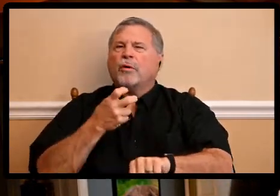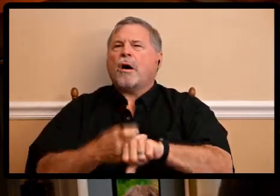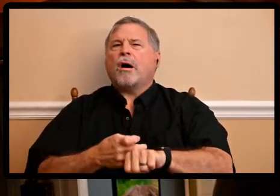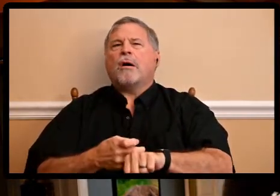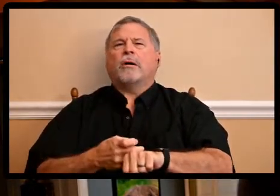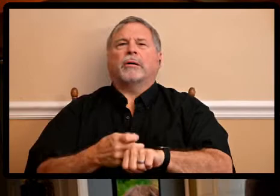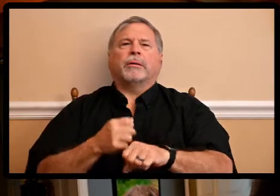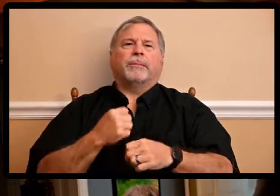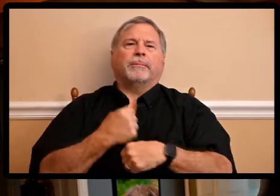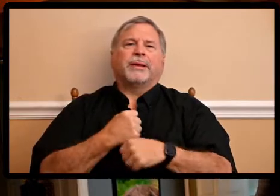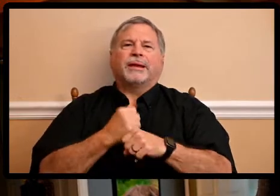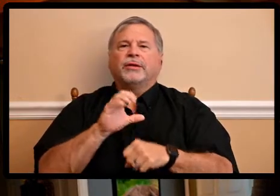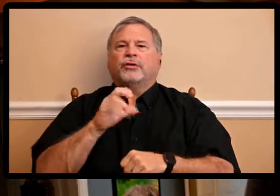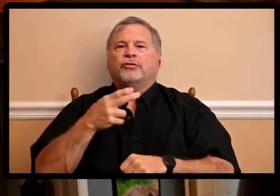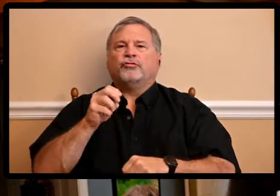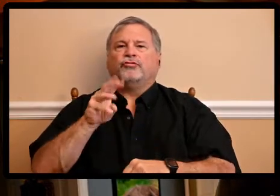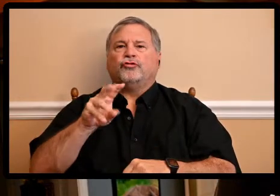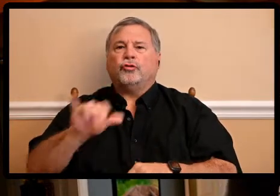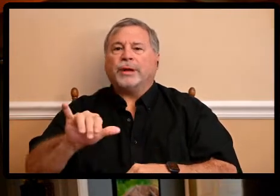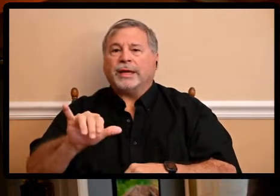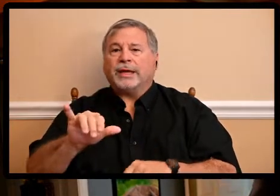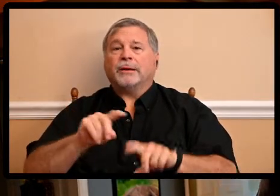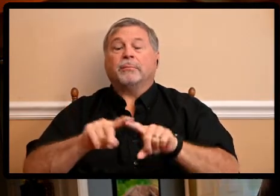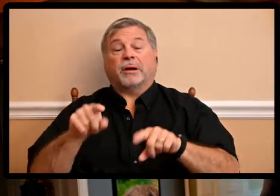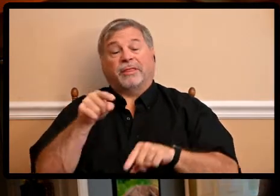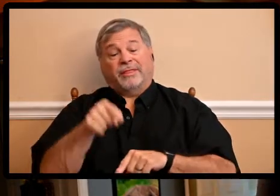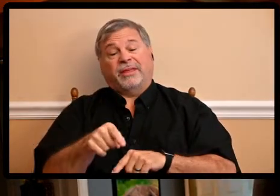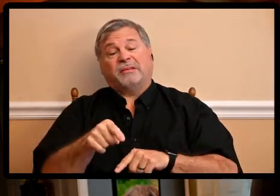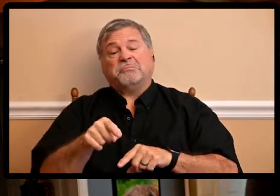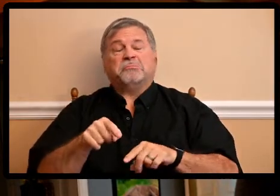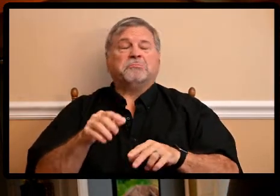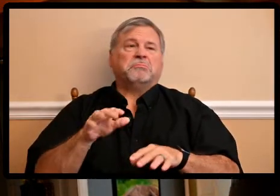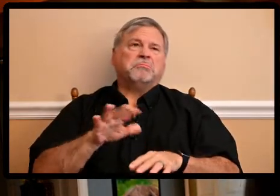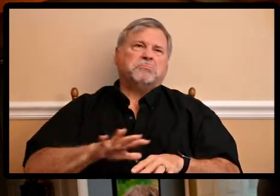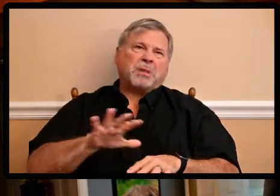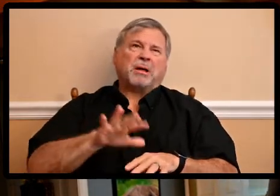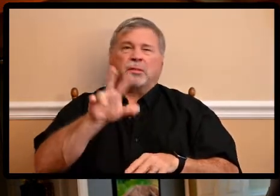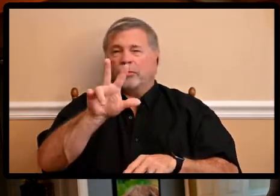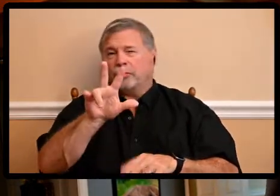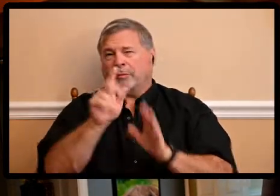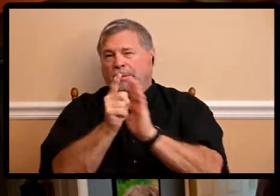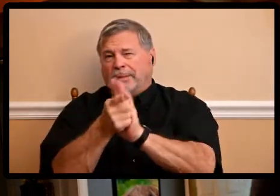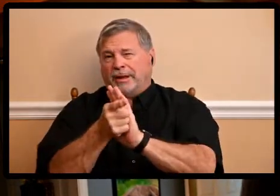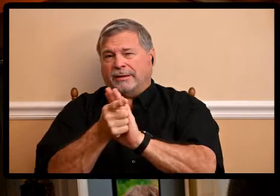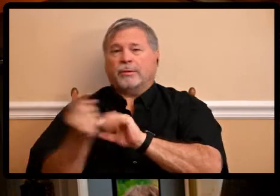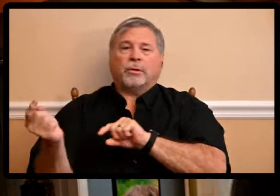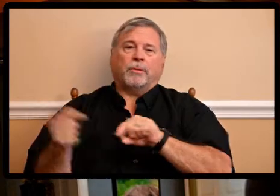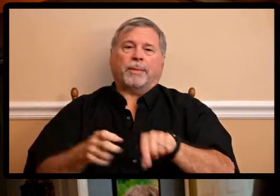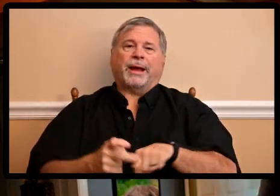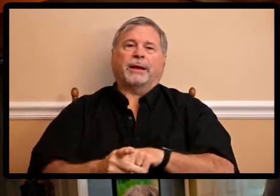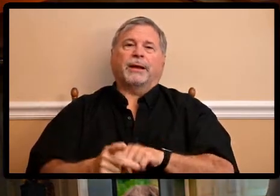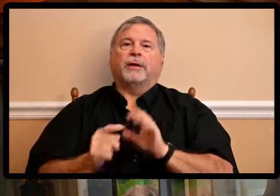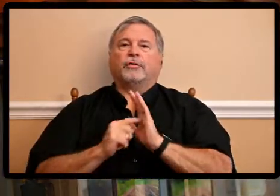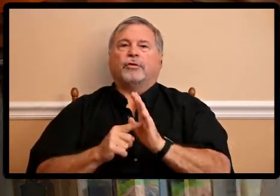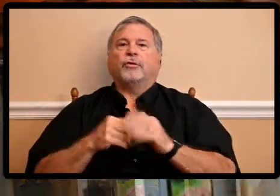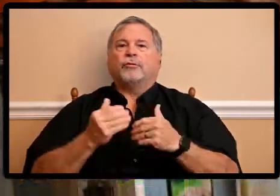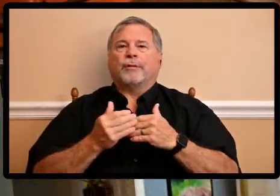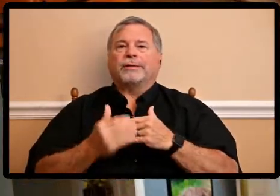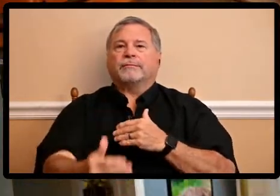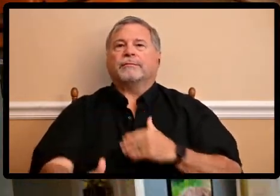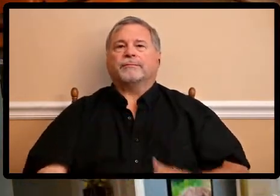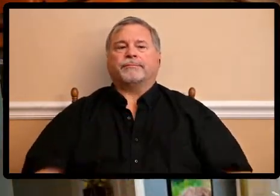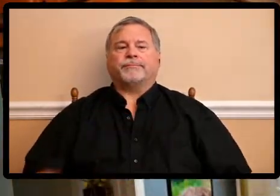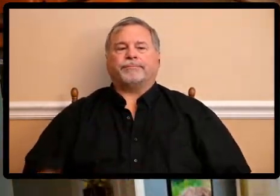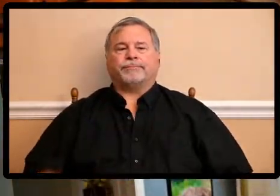eat. But in this case, we're going to do this for about 3 minutes, and then we'll come back and I'll show you the rest of this process.